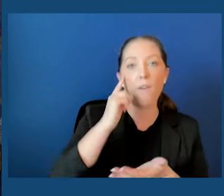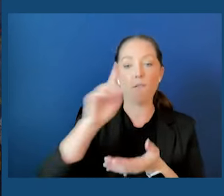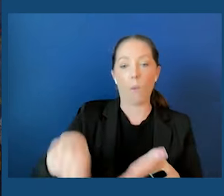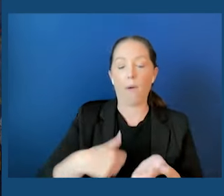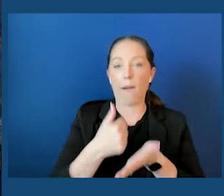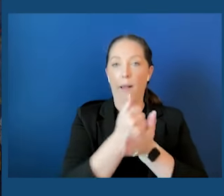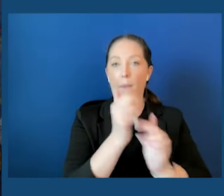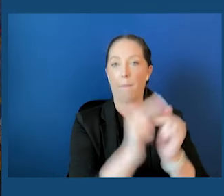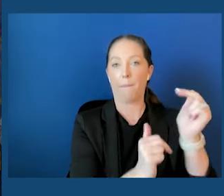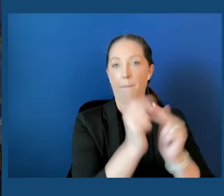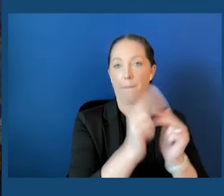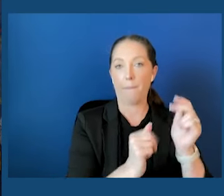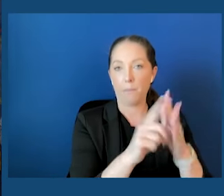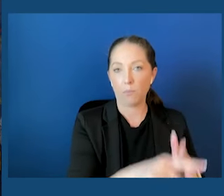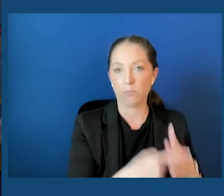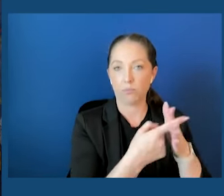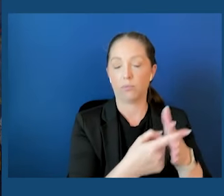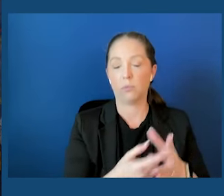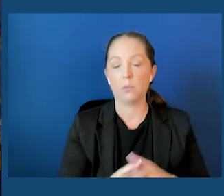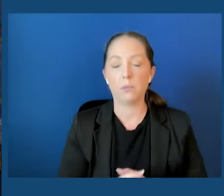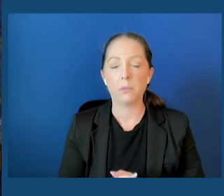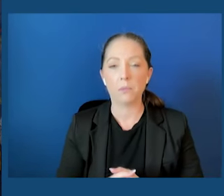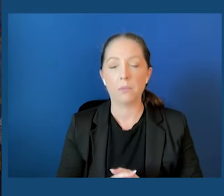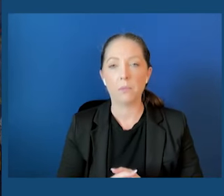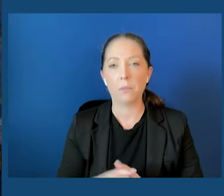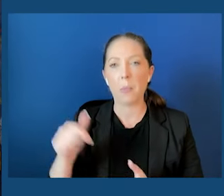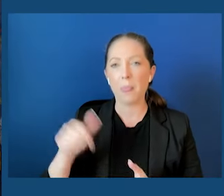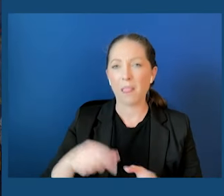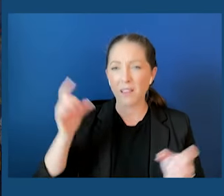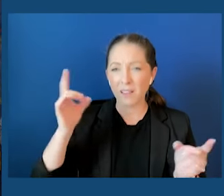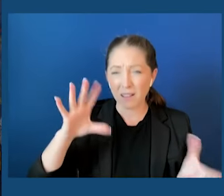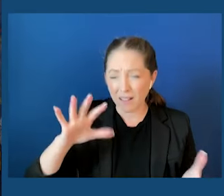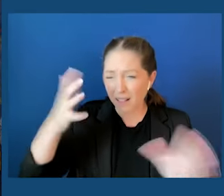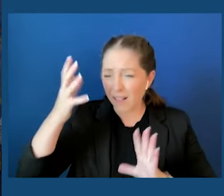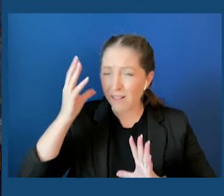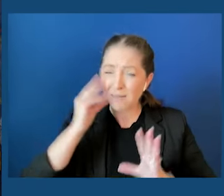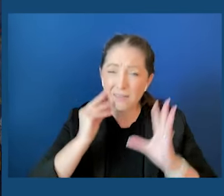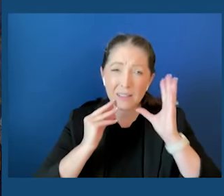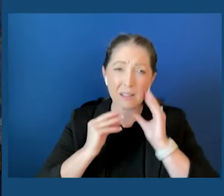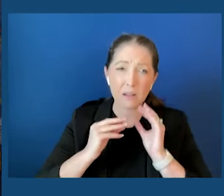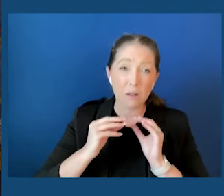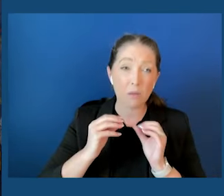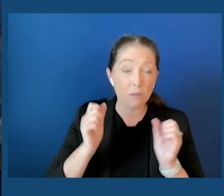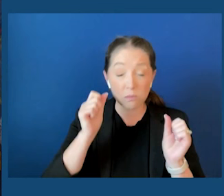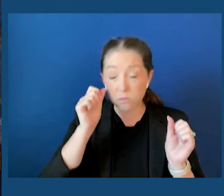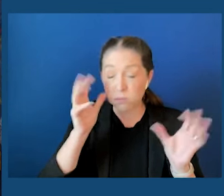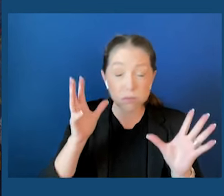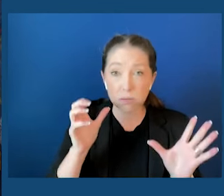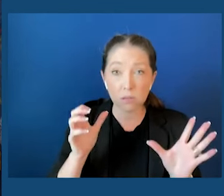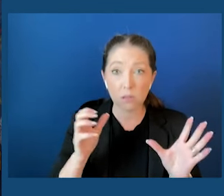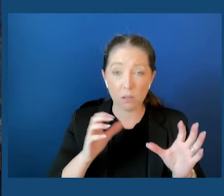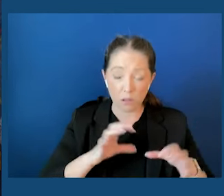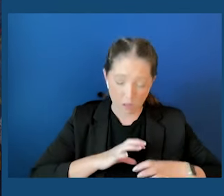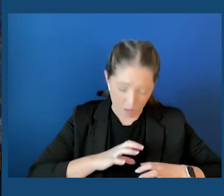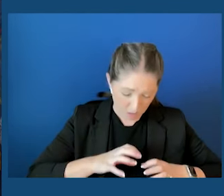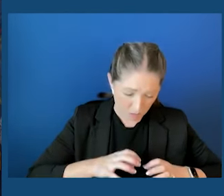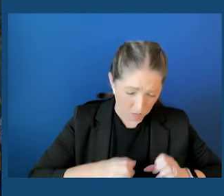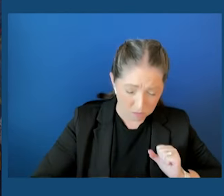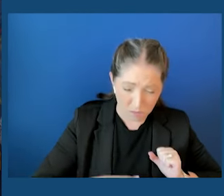This tragedy shocked us. It devastated us. It pushed us to what we thought were beyond our